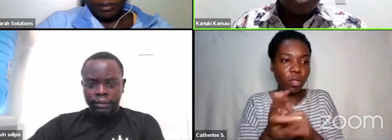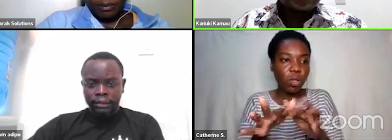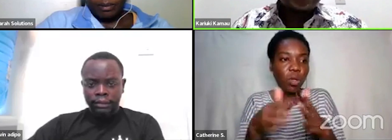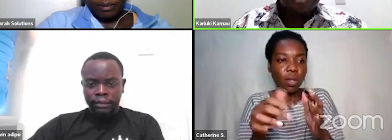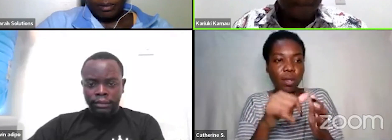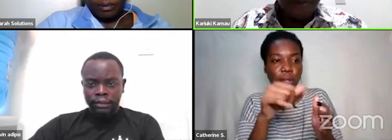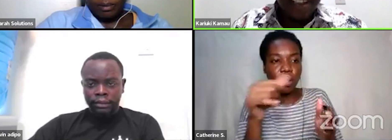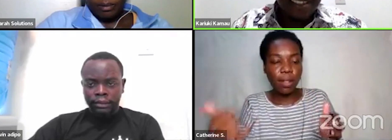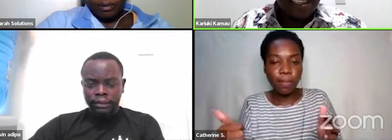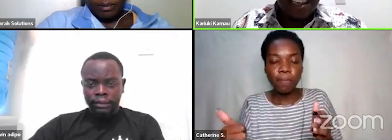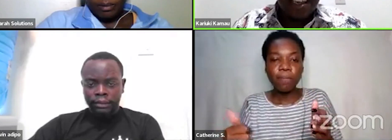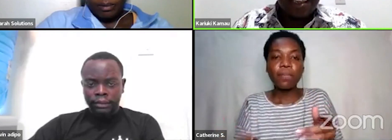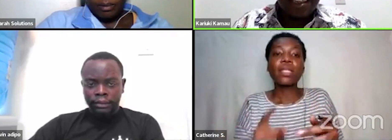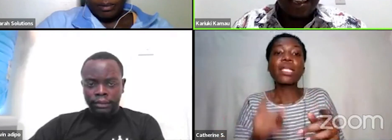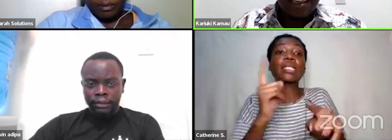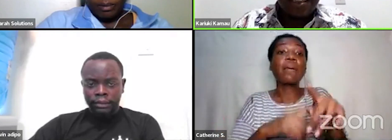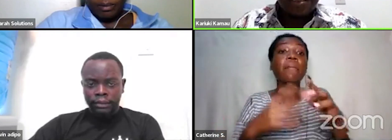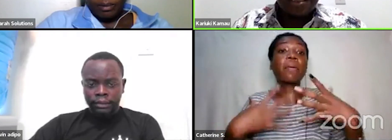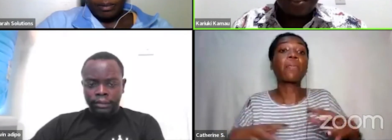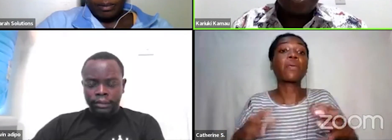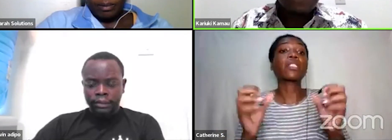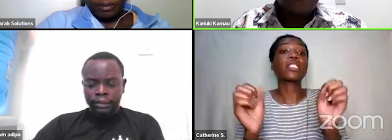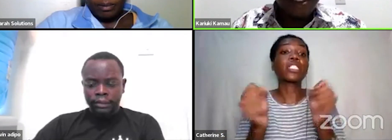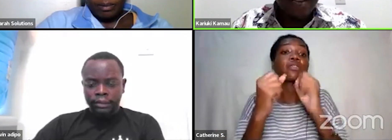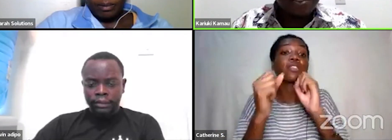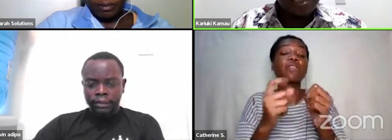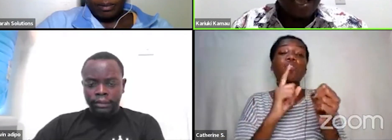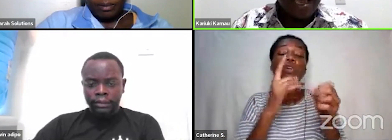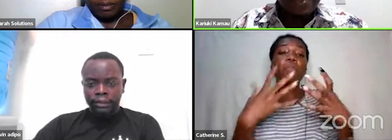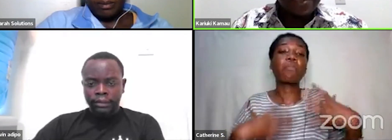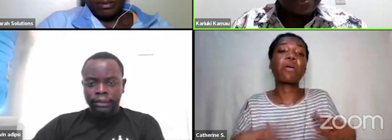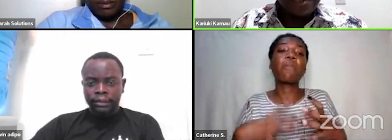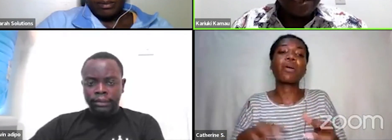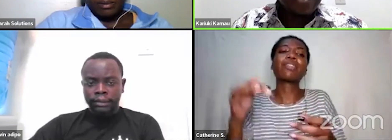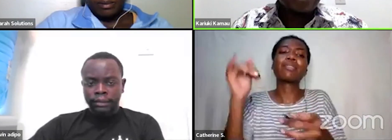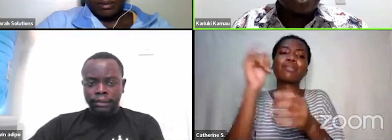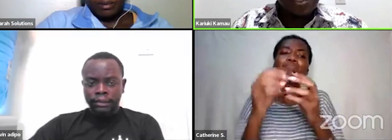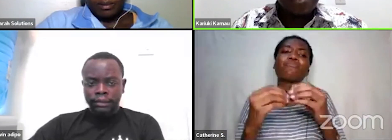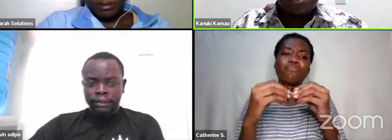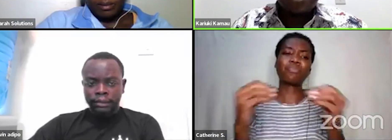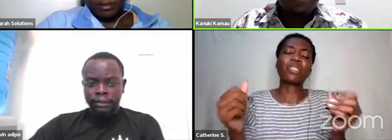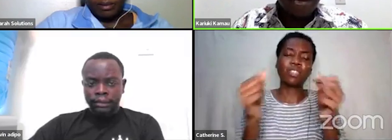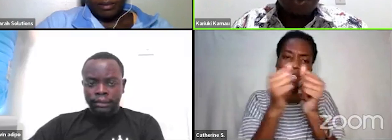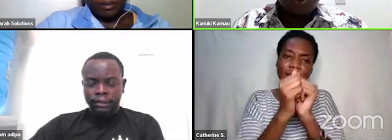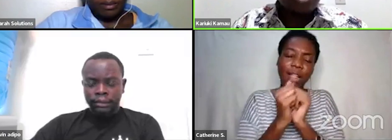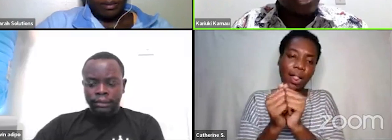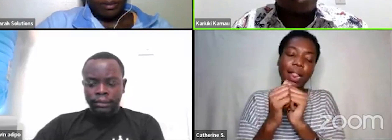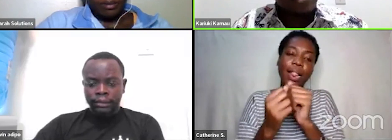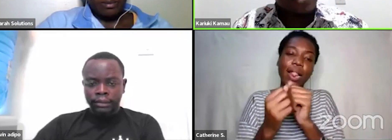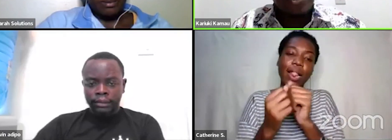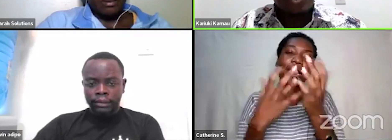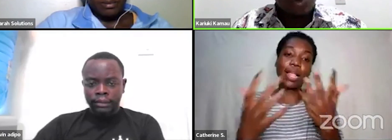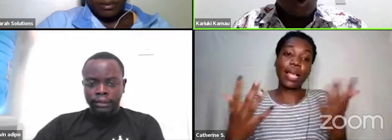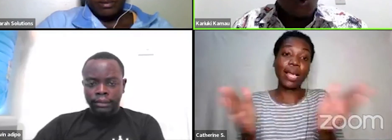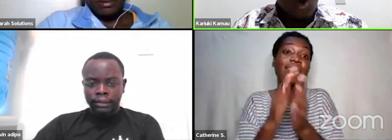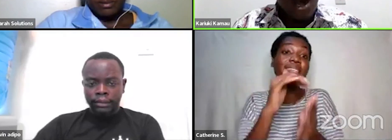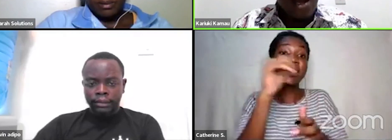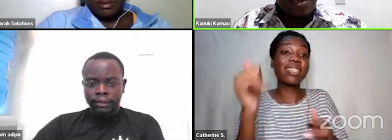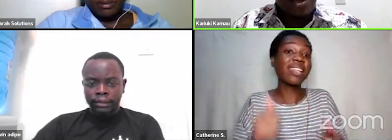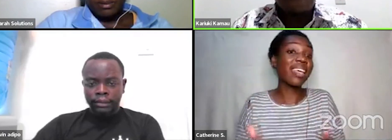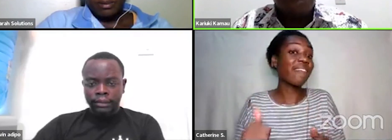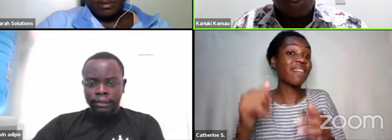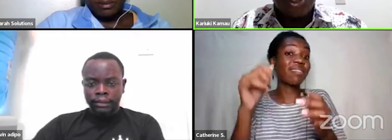that one destabilized the product, and I realized it can mess a brand, because there are some clients